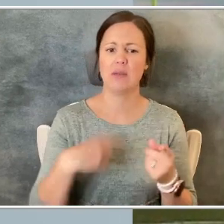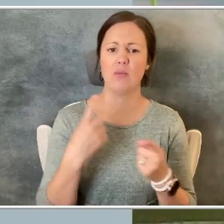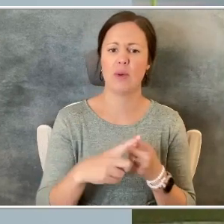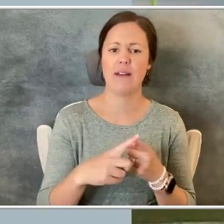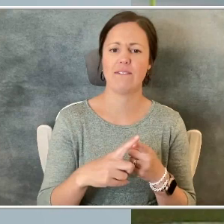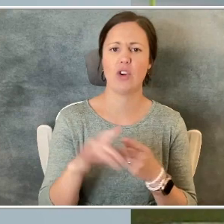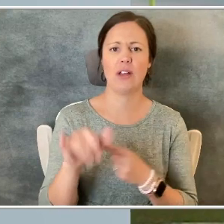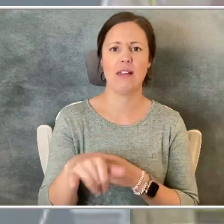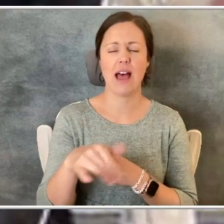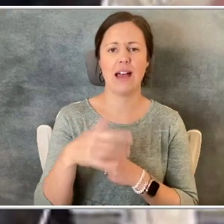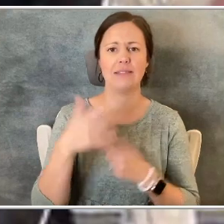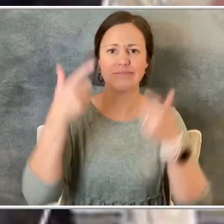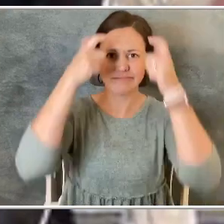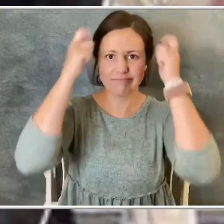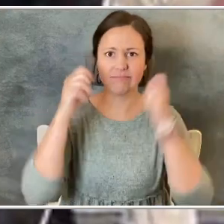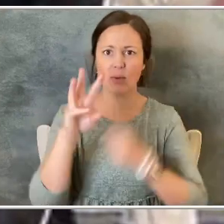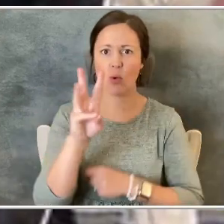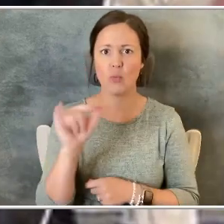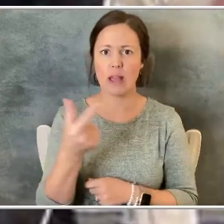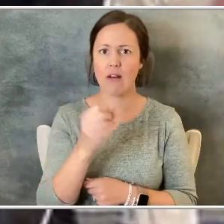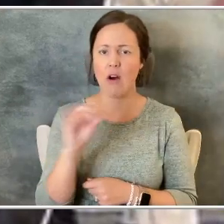excuses? When